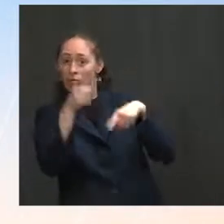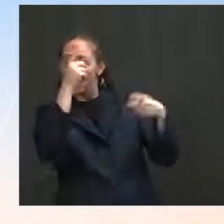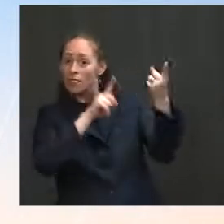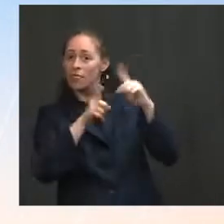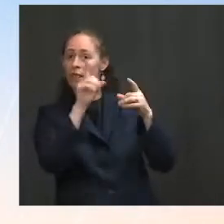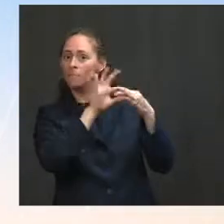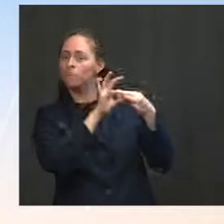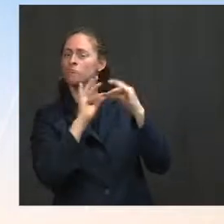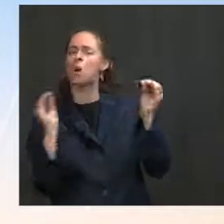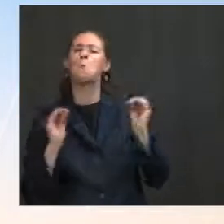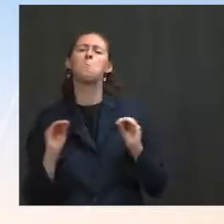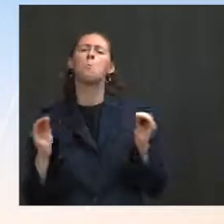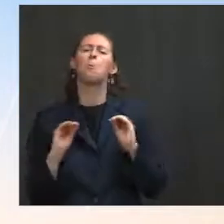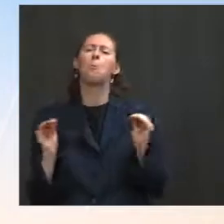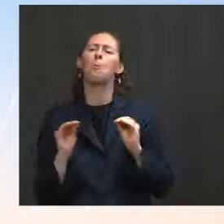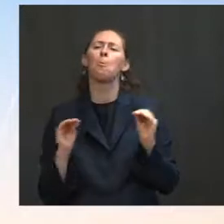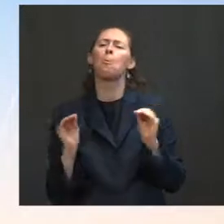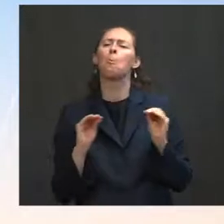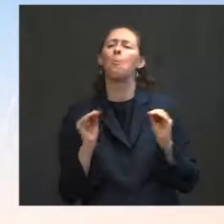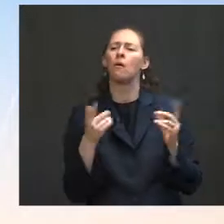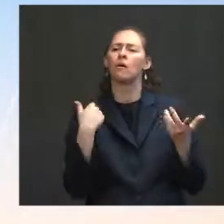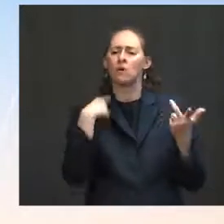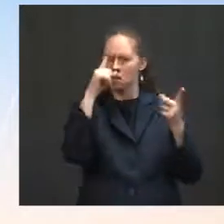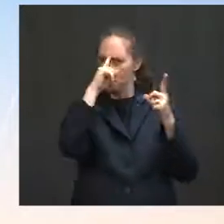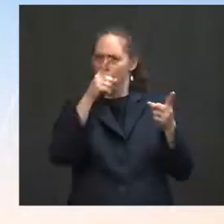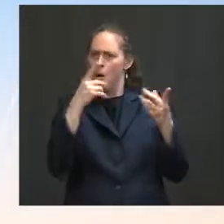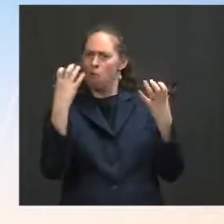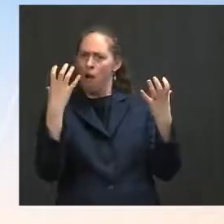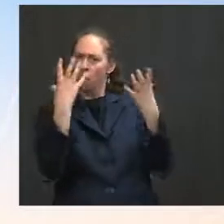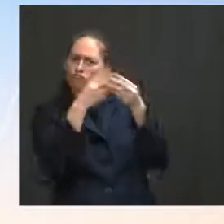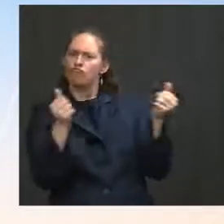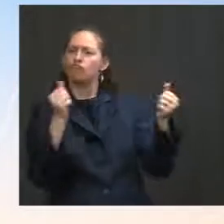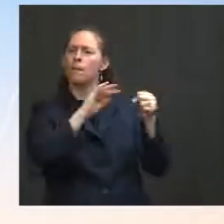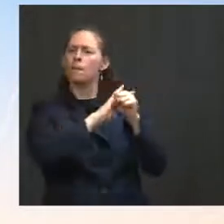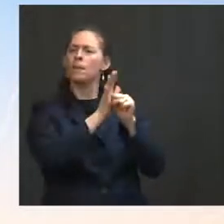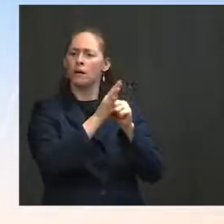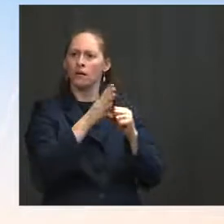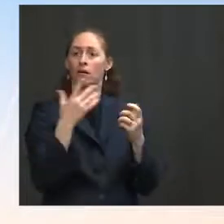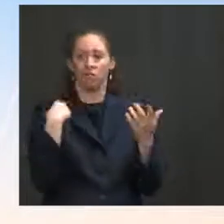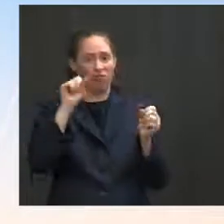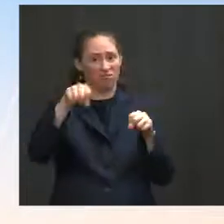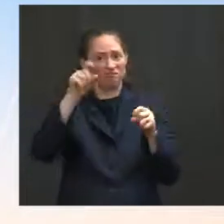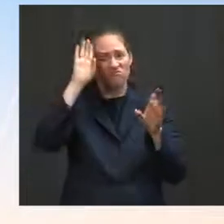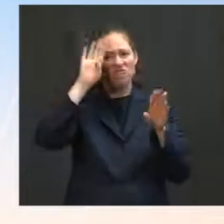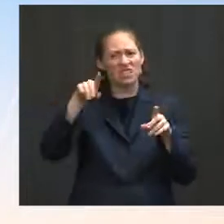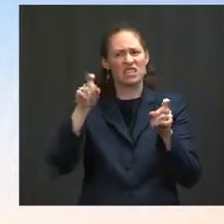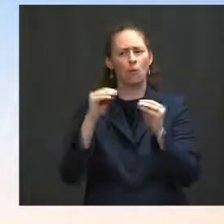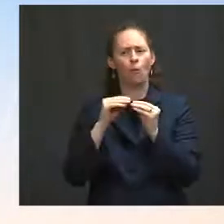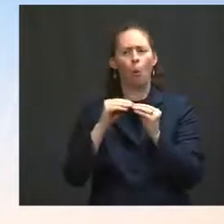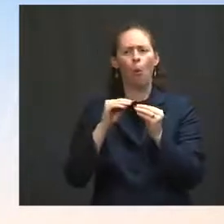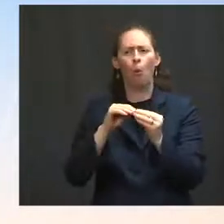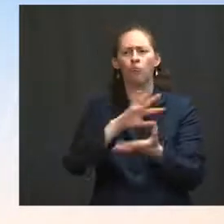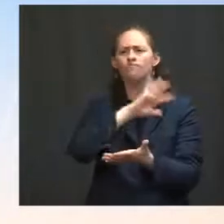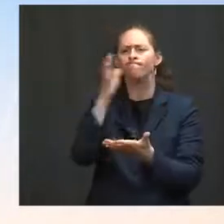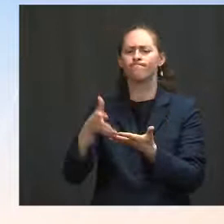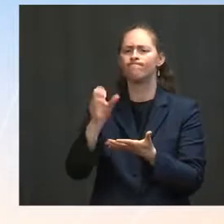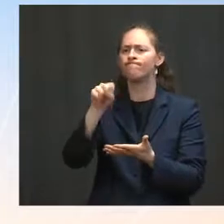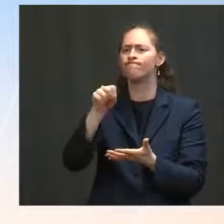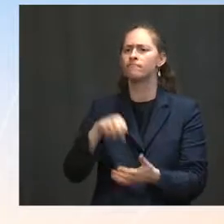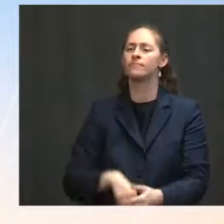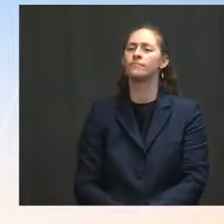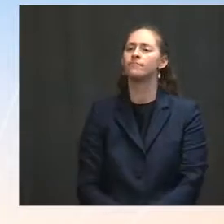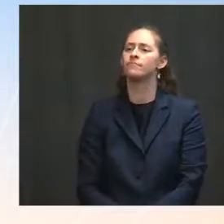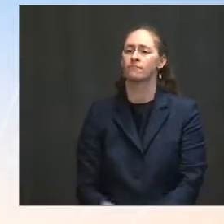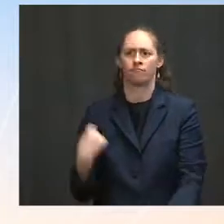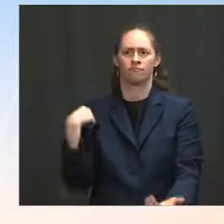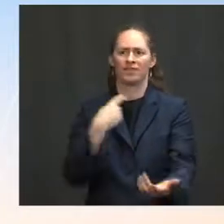pandemic. You're absolutely right that there are more doses needed beyond the billion. I would note that the United States is far and away the largest contributor in the